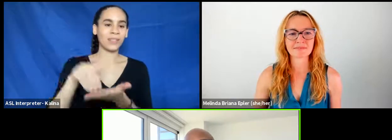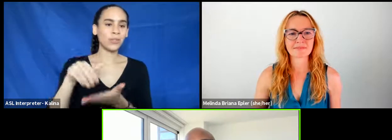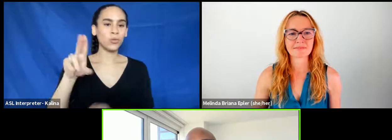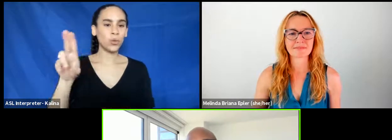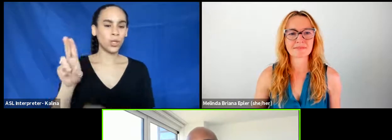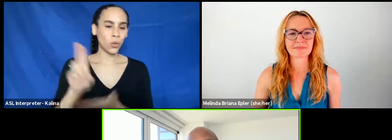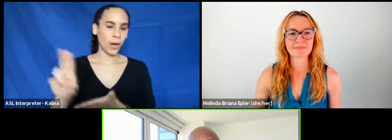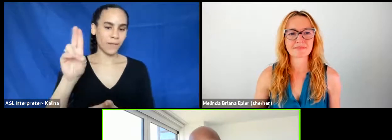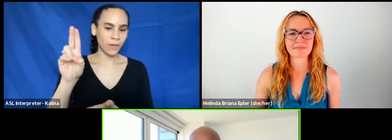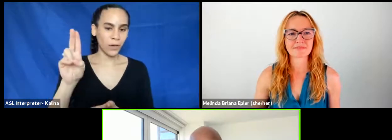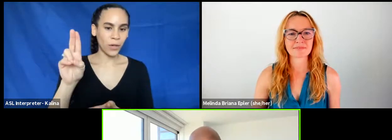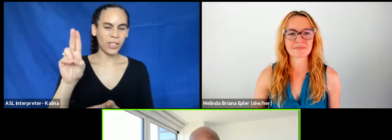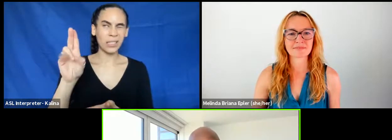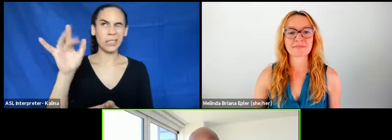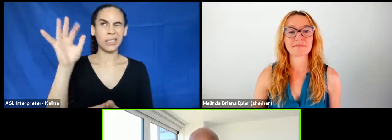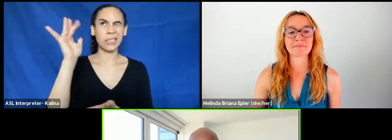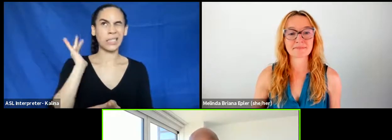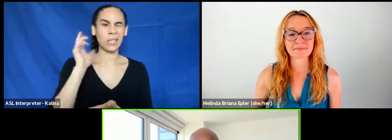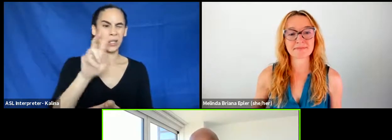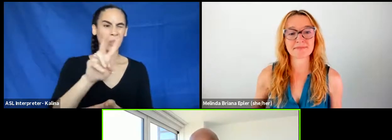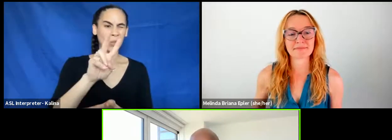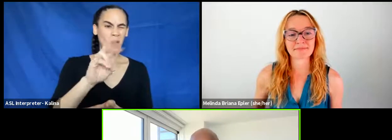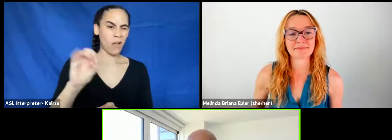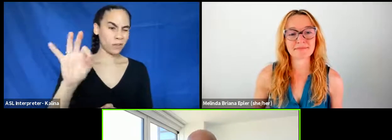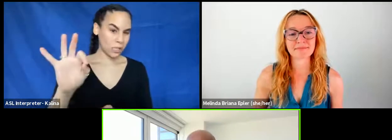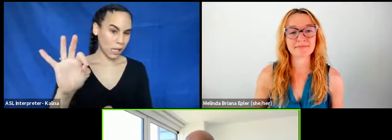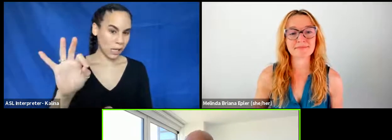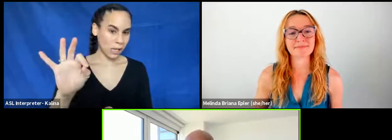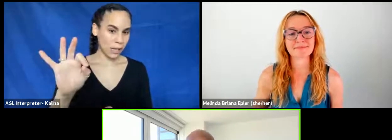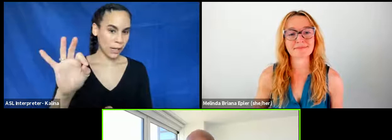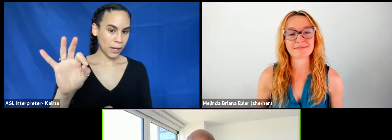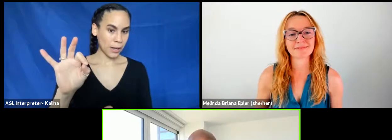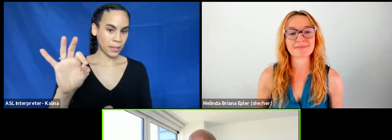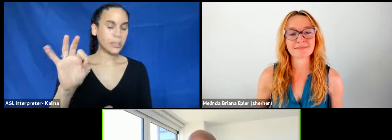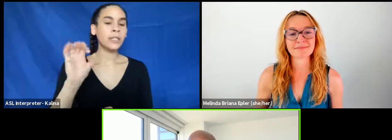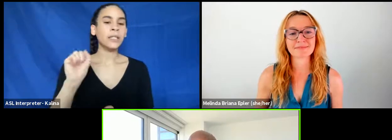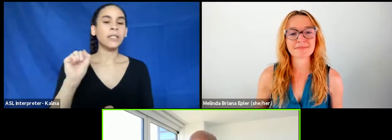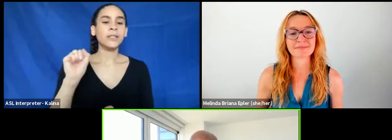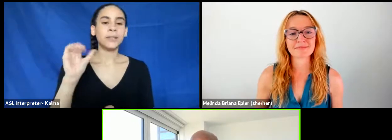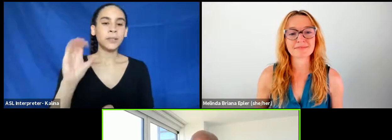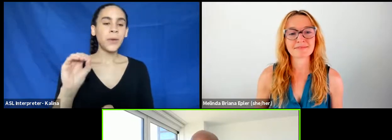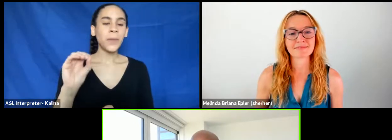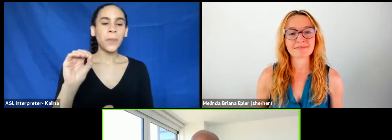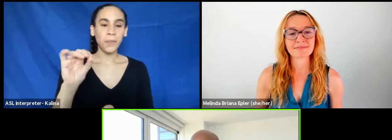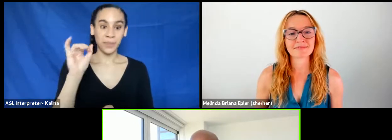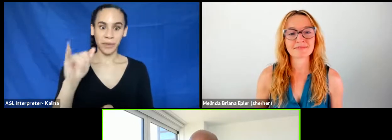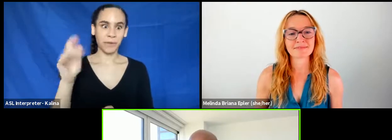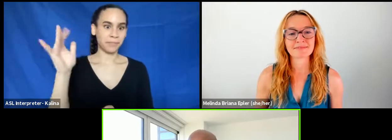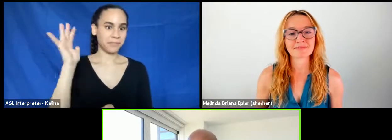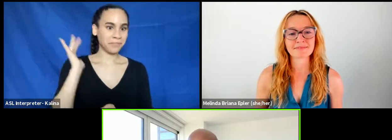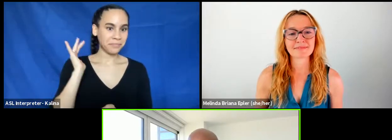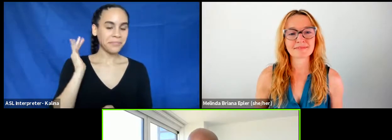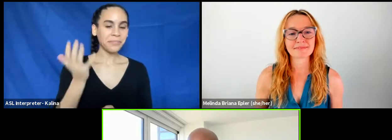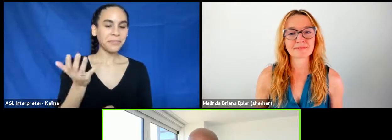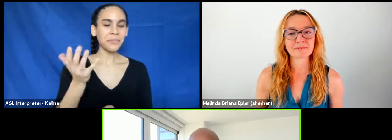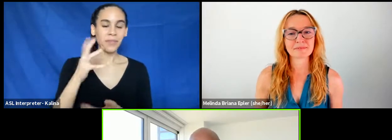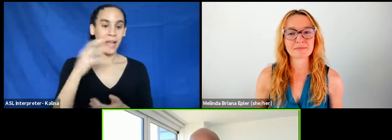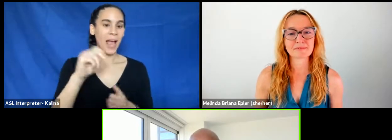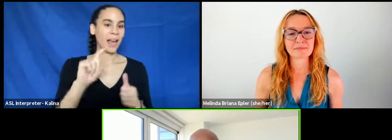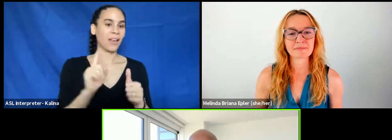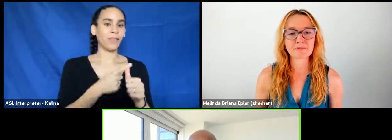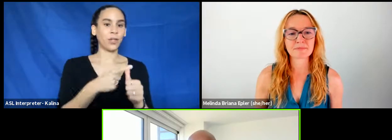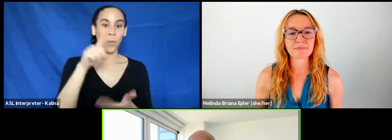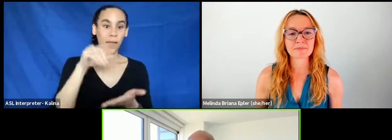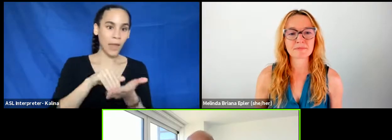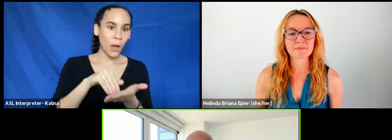back maybe in 2009, right? So I was doing that back then. And I also one of the very first 1,000 Twitter